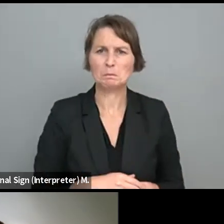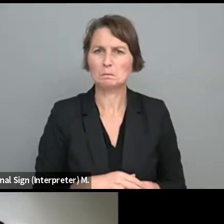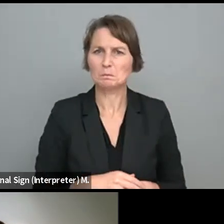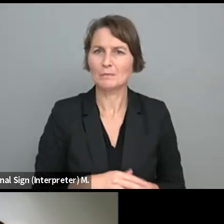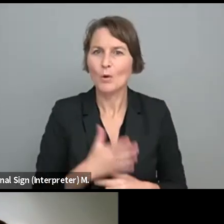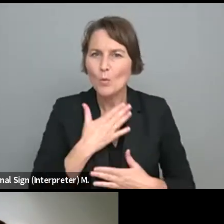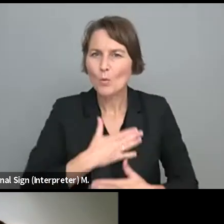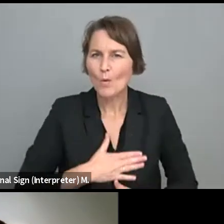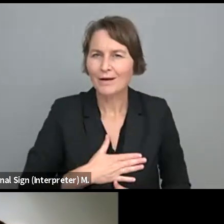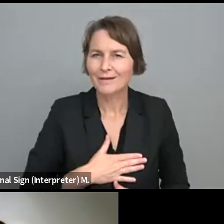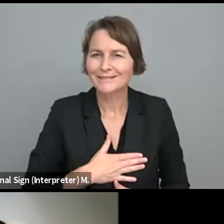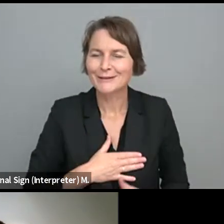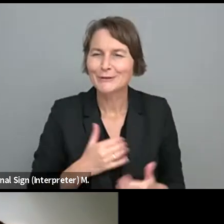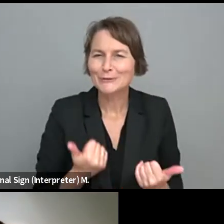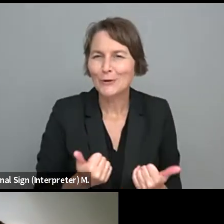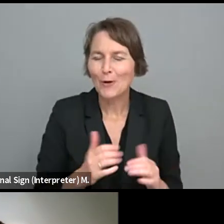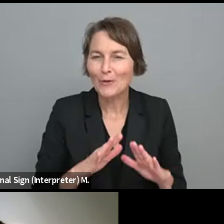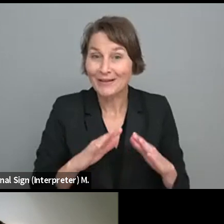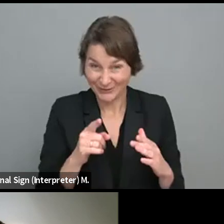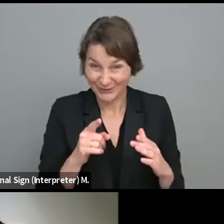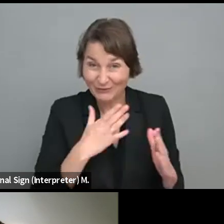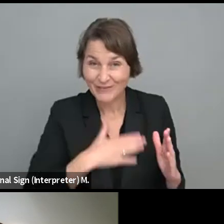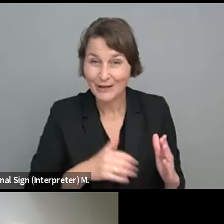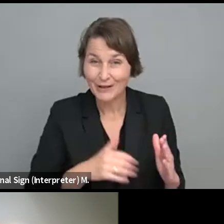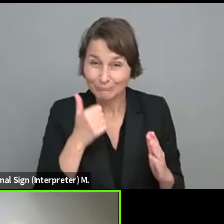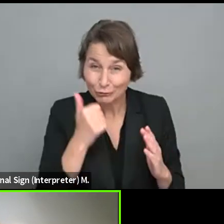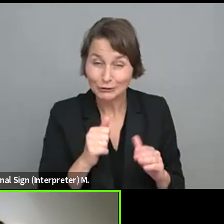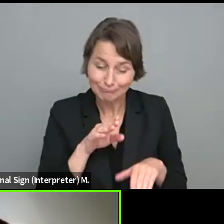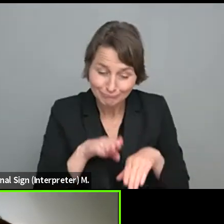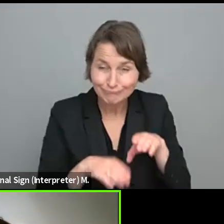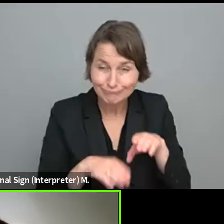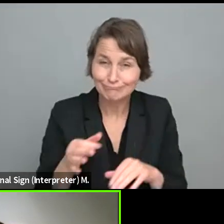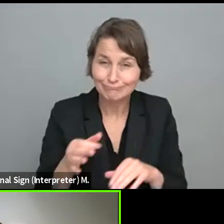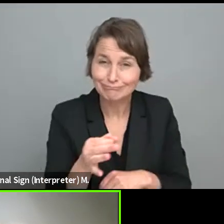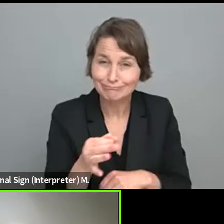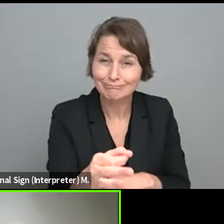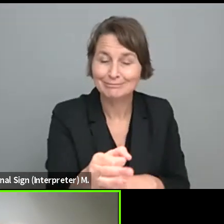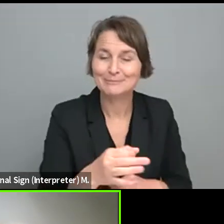I think, a very important part of this conversation. Yeah, thank you.